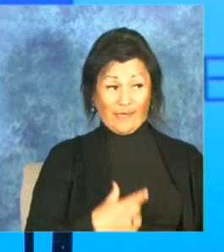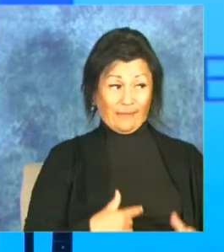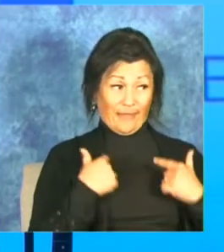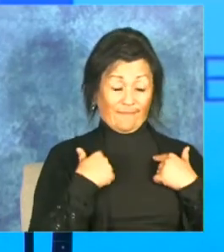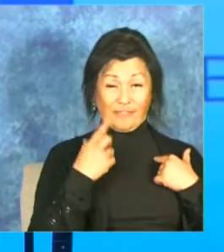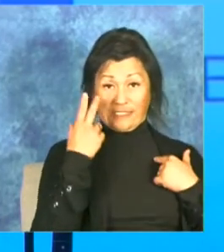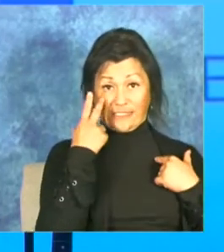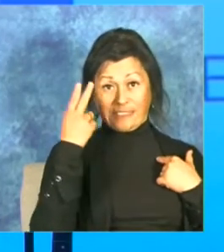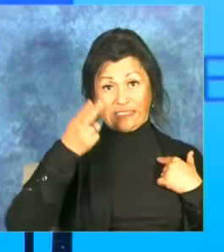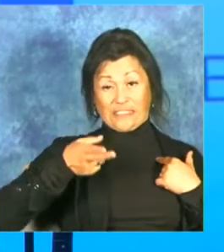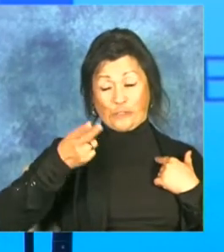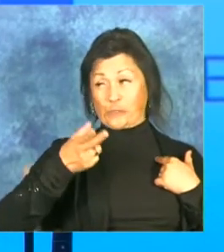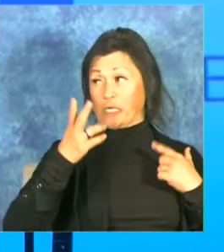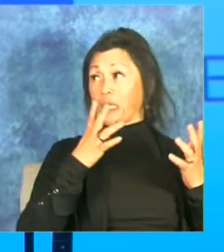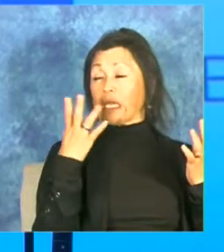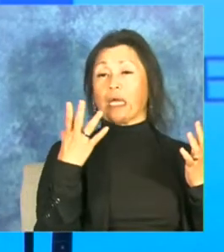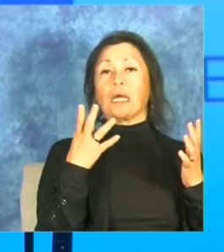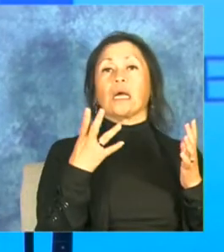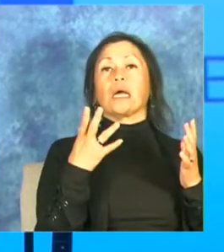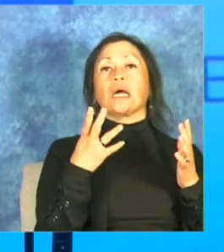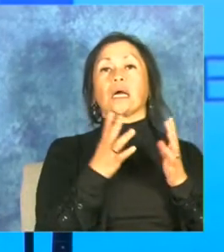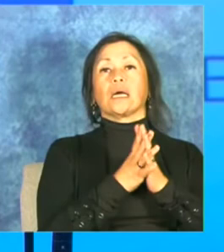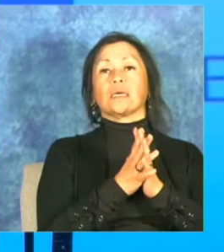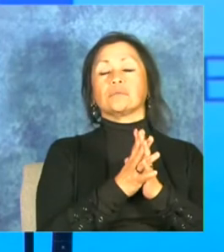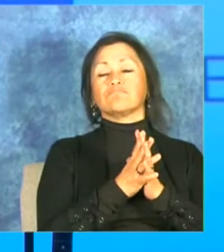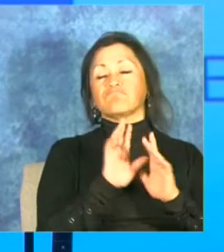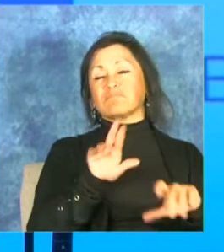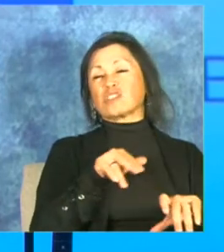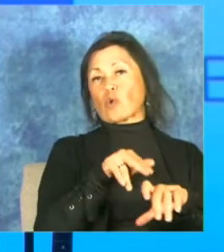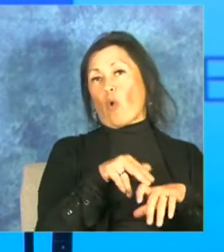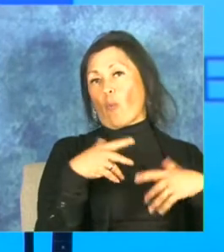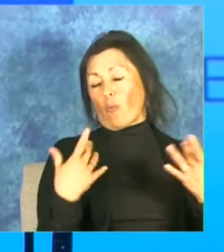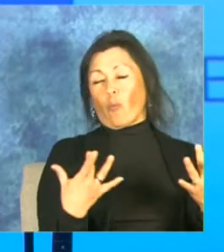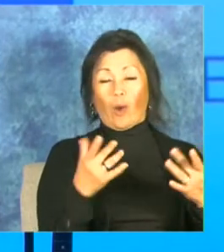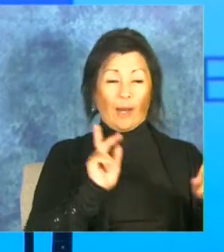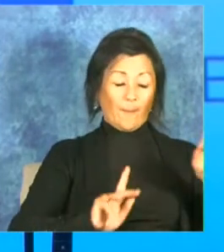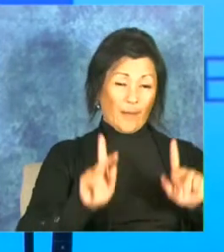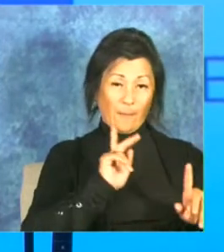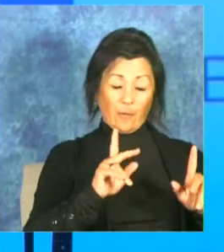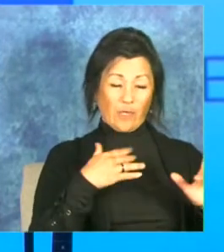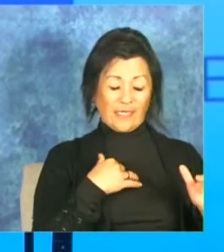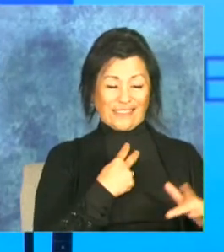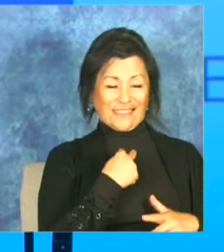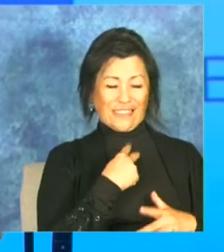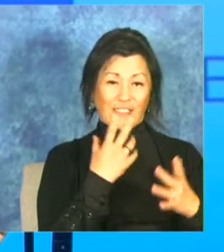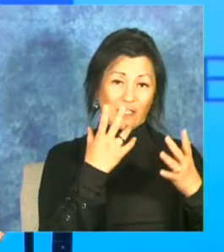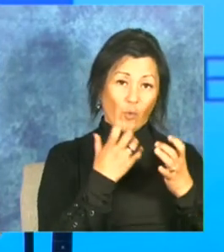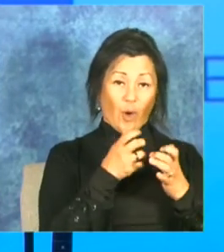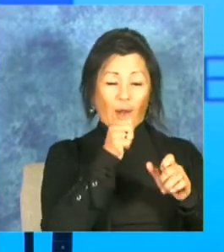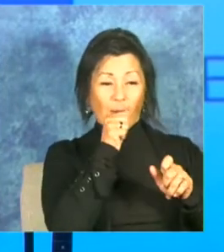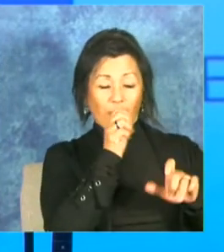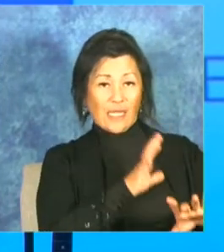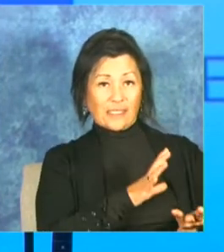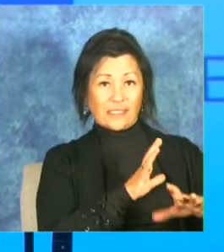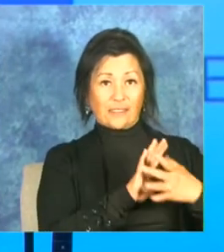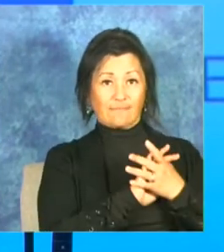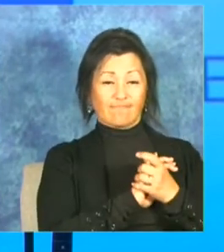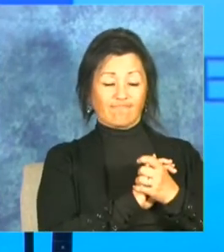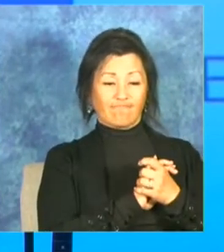you'll see it in history a lot too, it's common to battle this, is people get caught up in wanting the blessing from